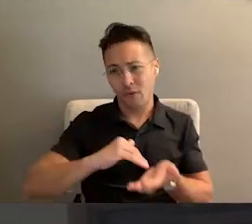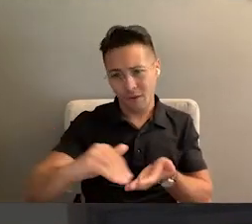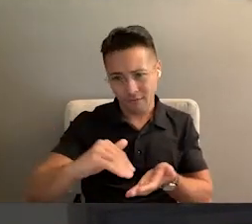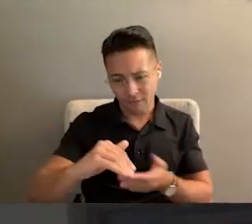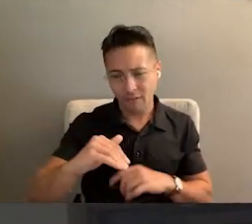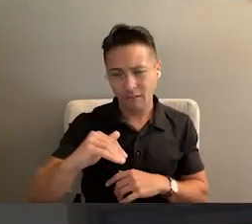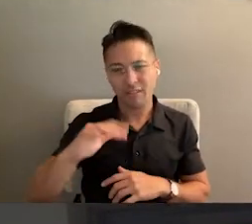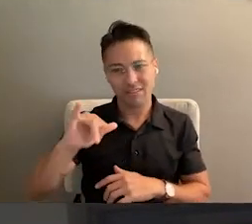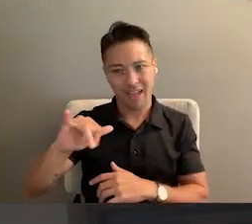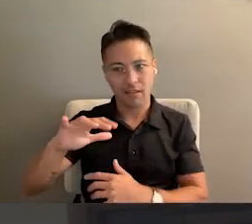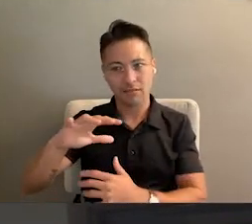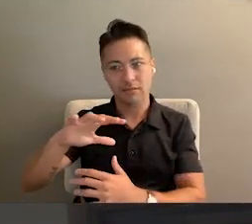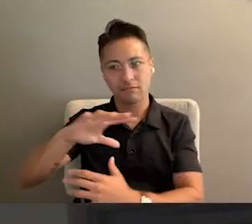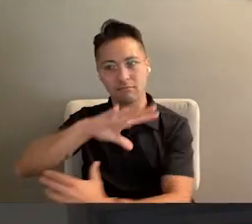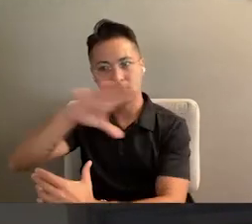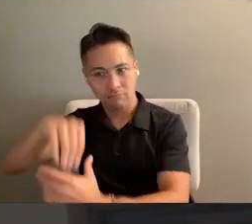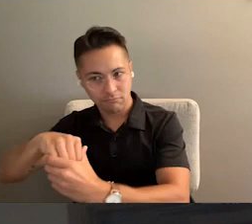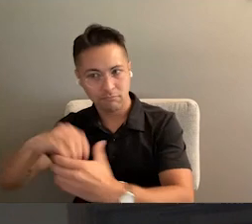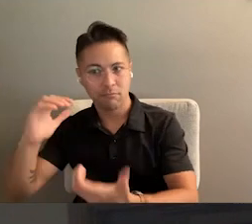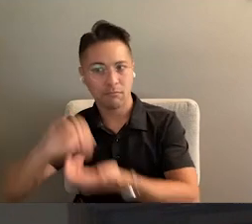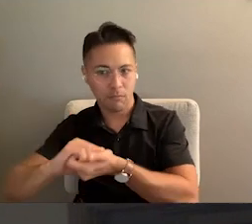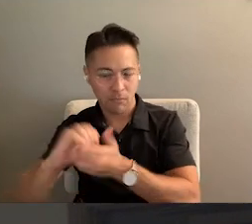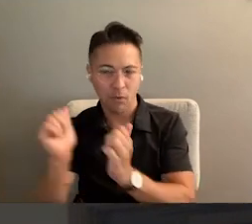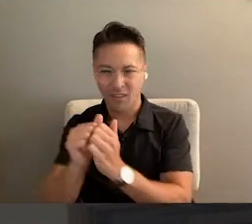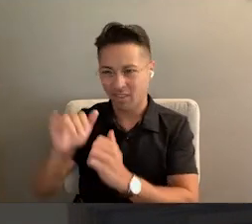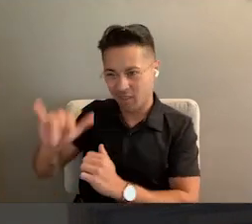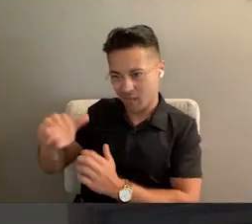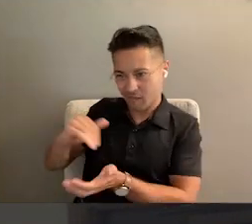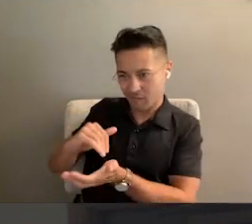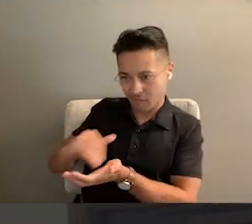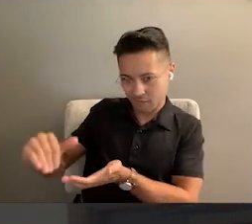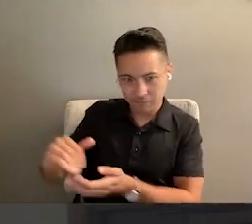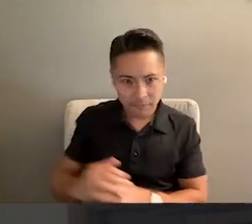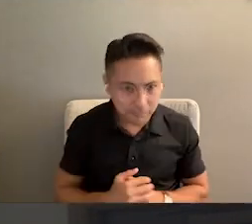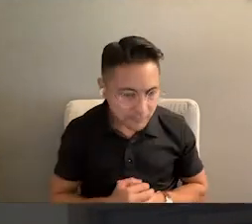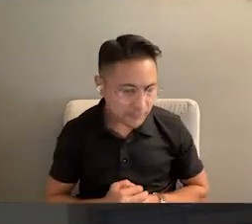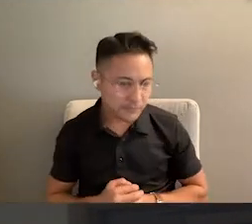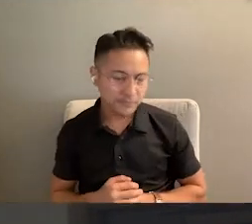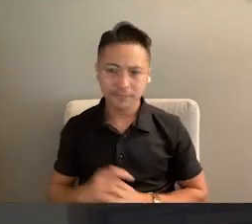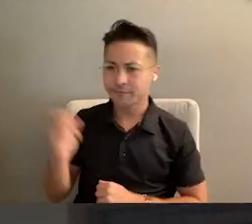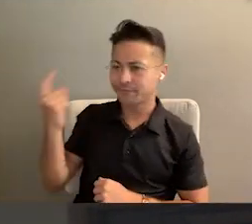J waiver, or a self-directed waiver, that is contained within that C waiver.